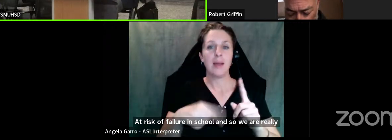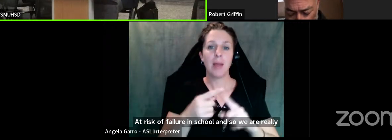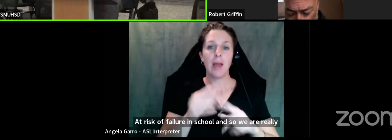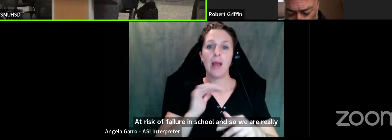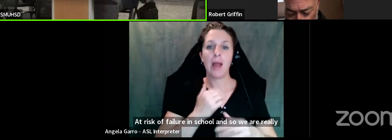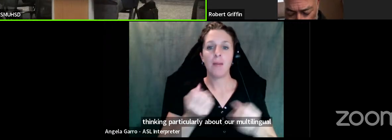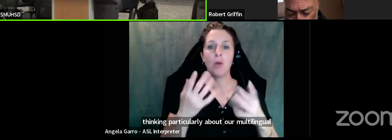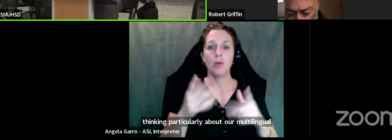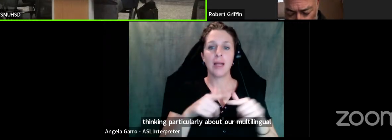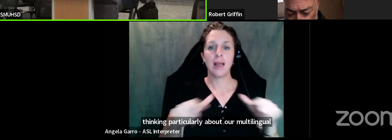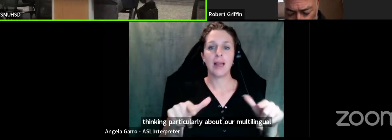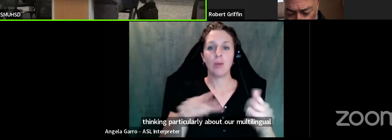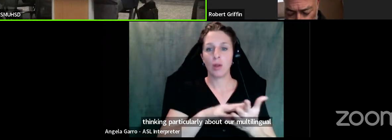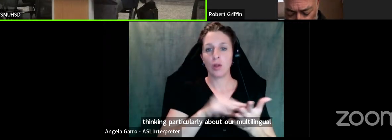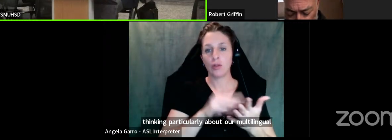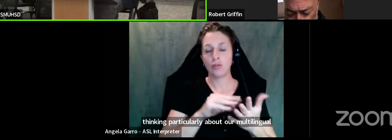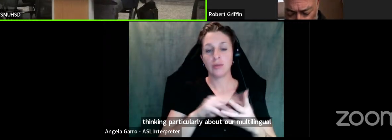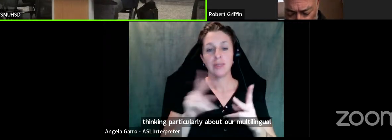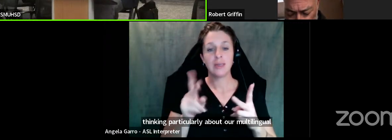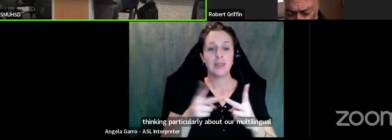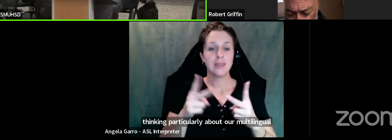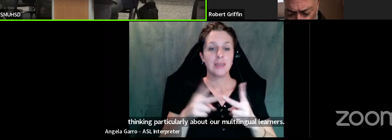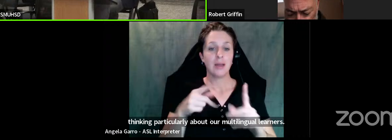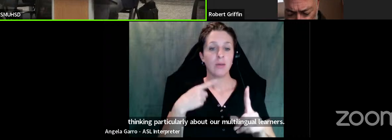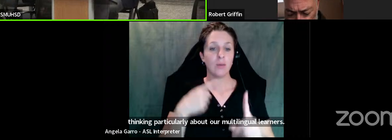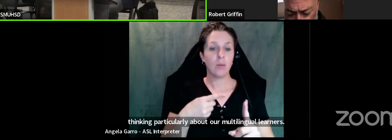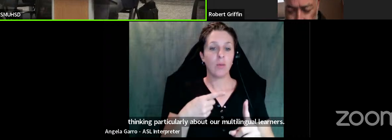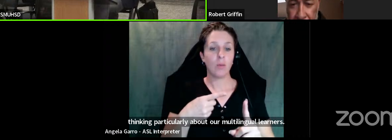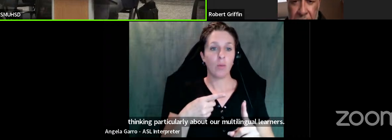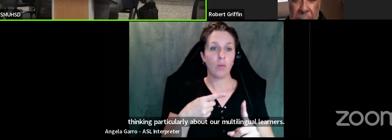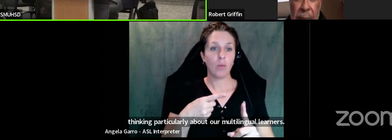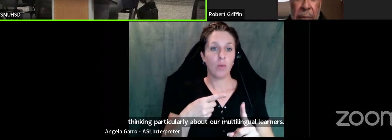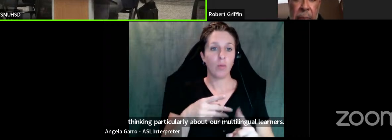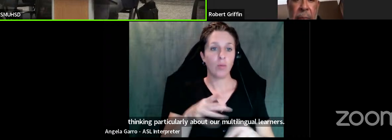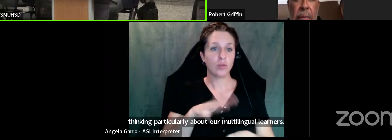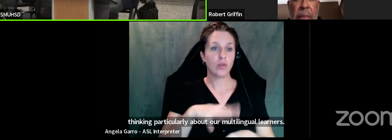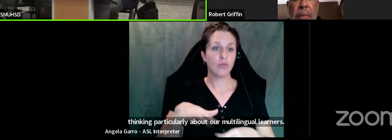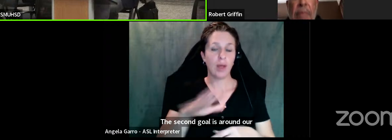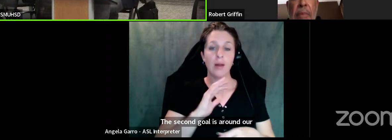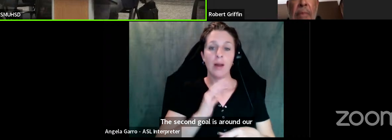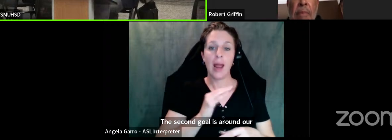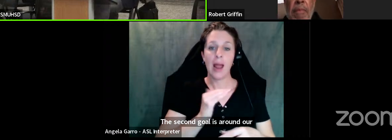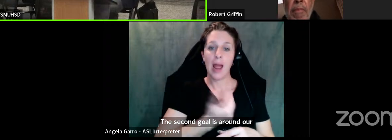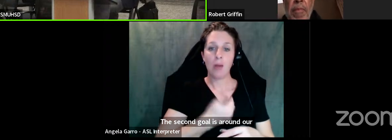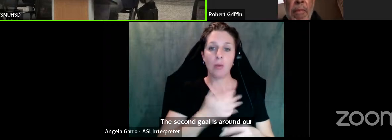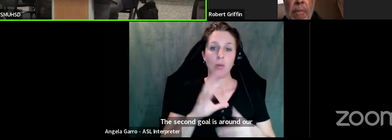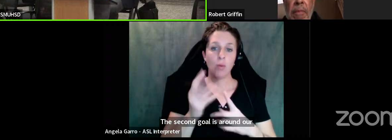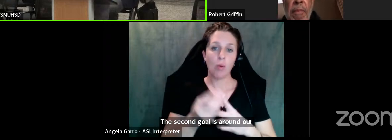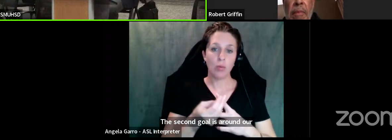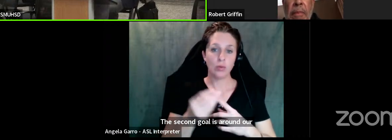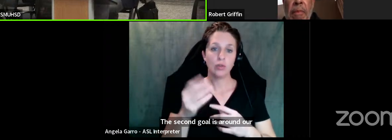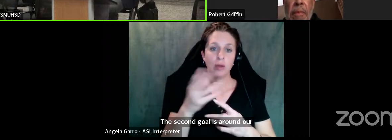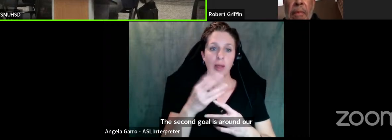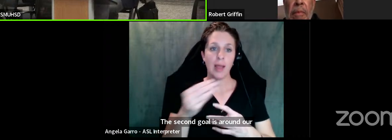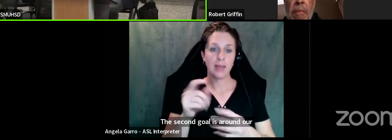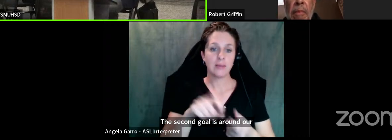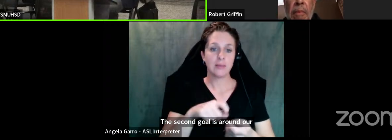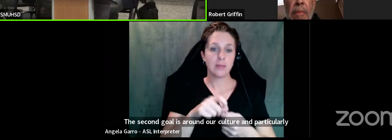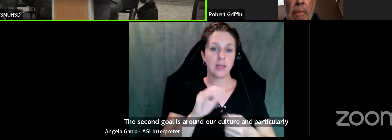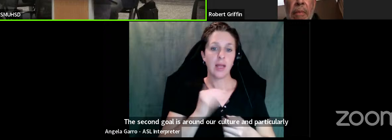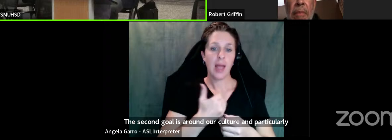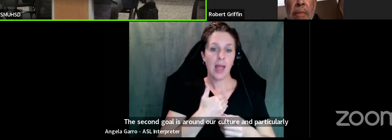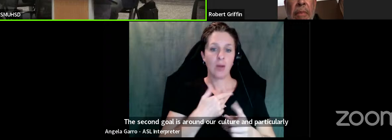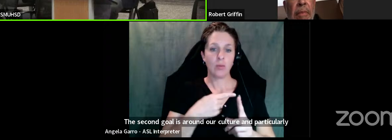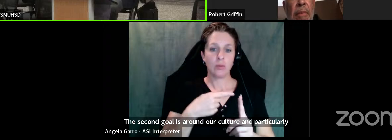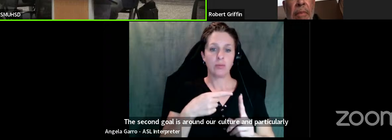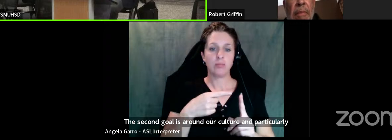learners. The second goal is around our culture and particularly our cornerstone of equity,